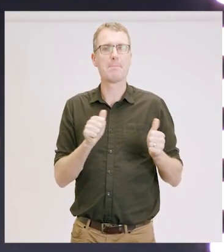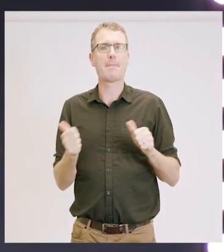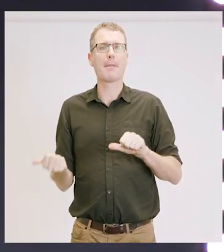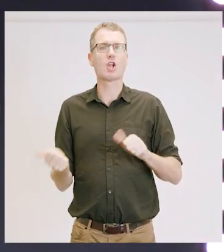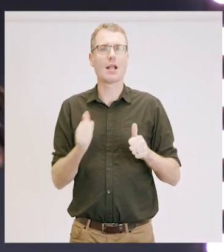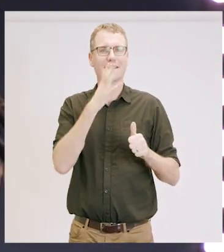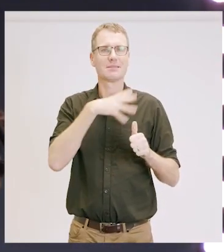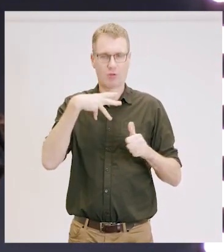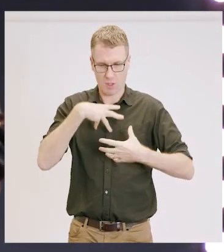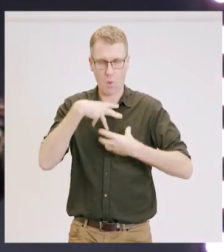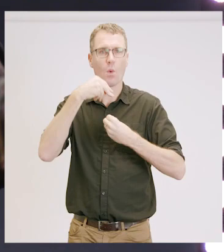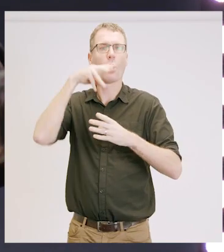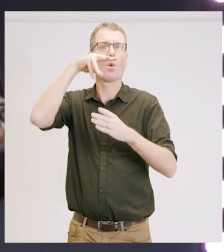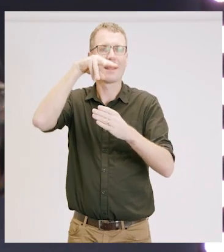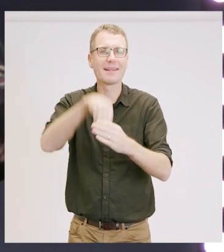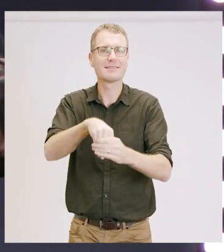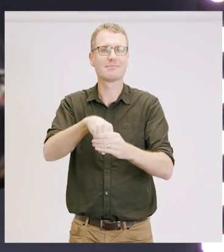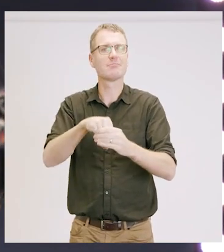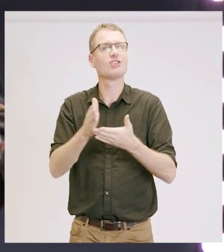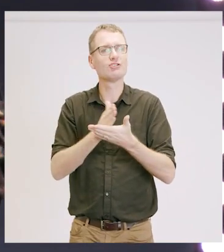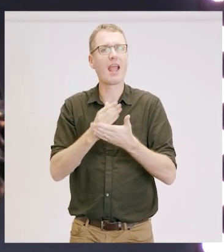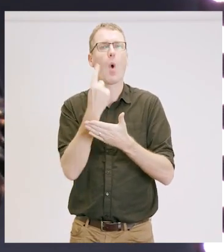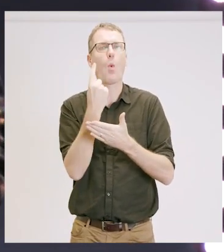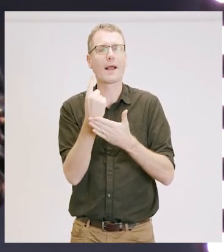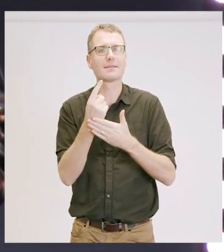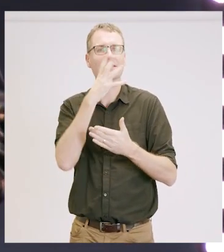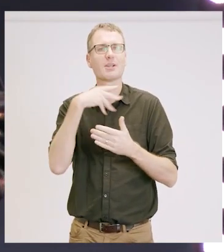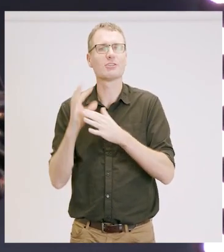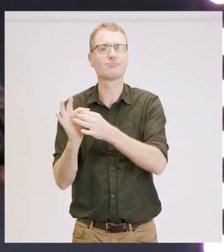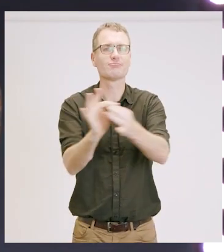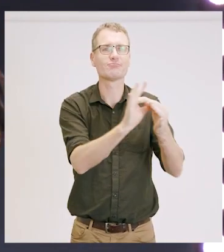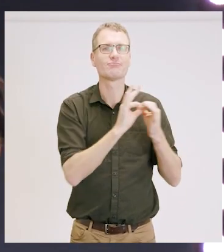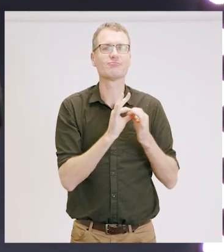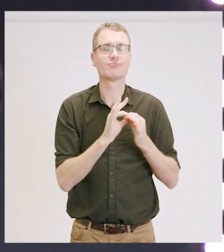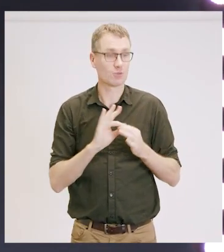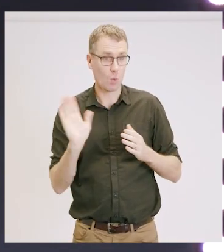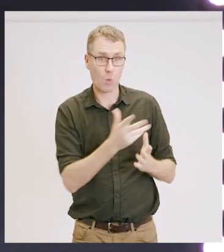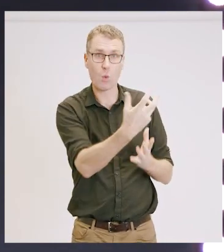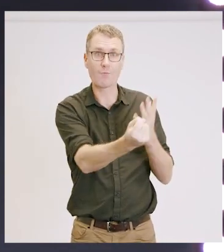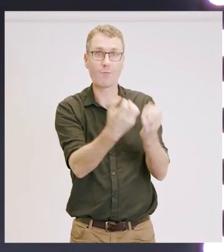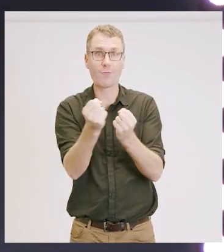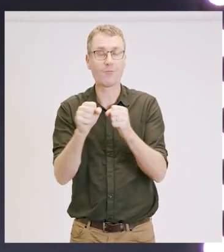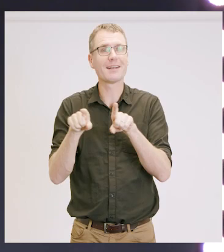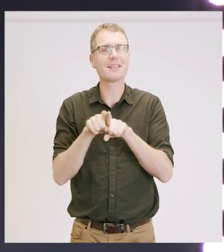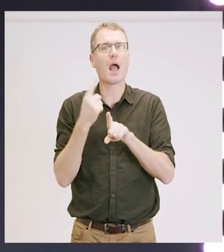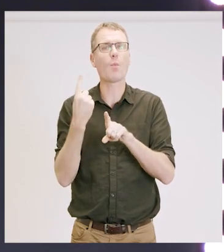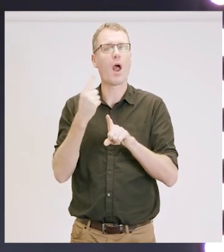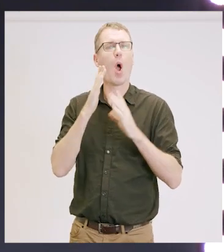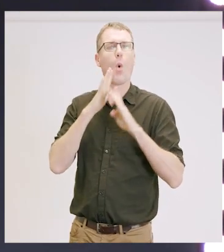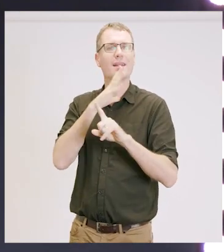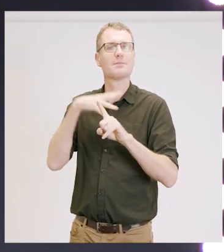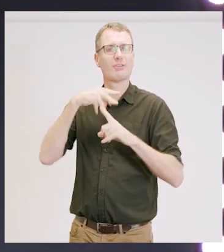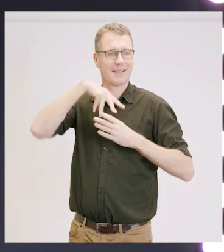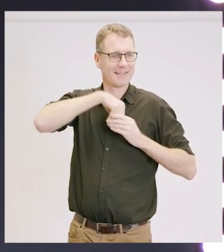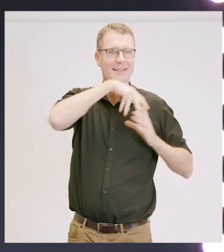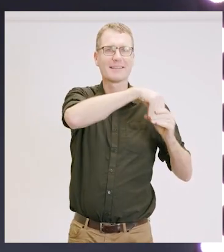body by the Holy Spirit, and we share the same Spirit. All of us have got the same Holy Spirit living within